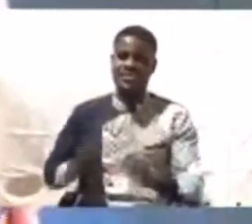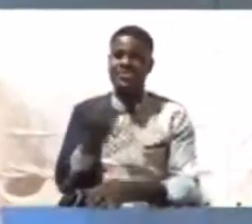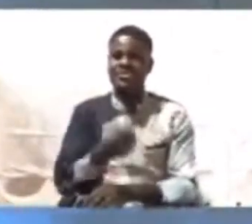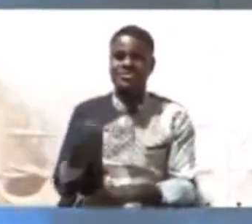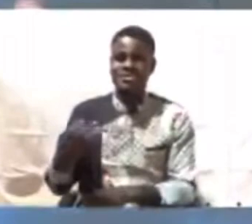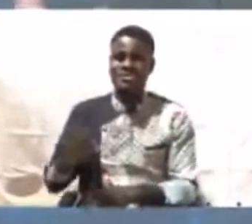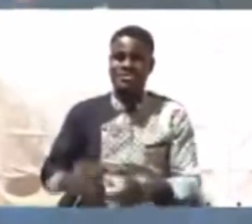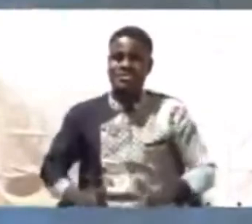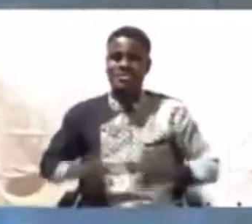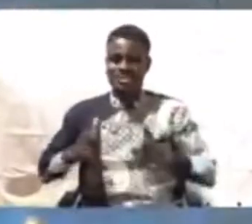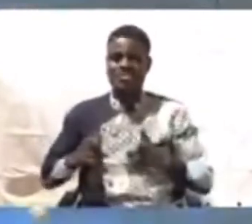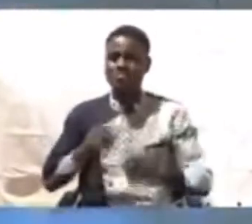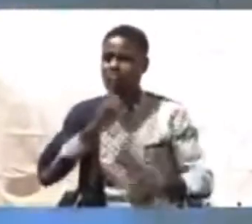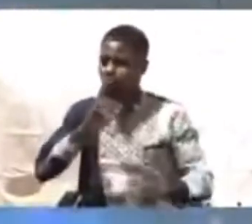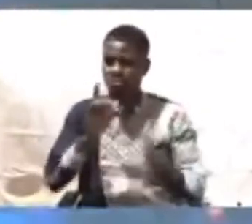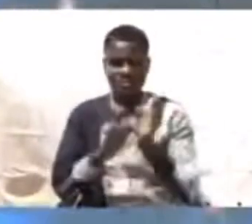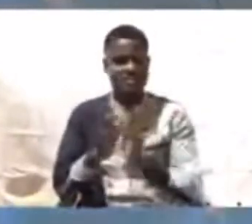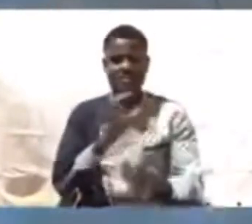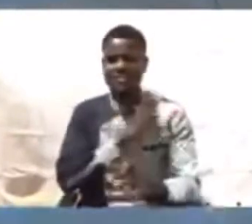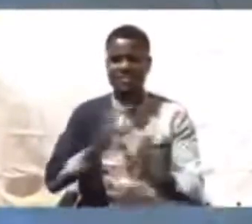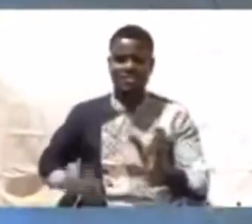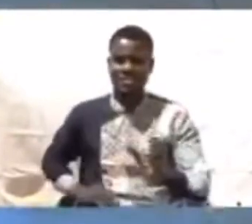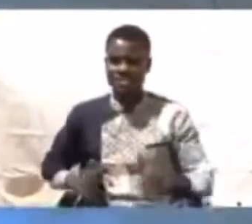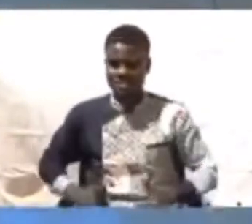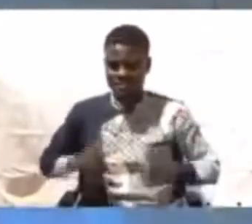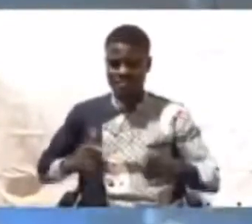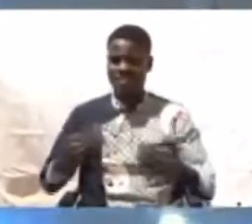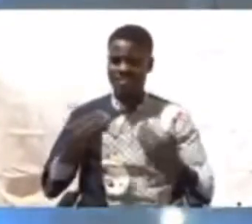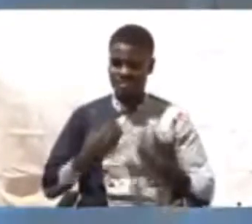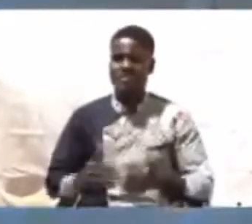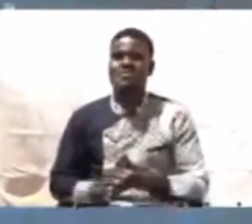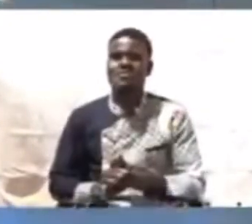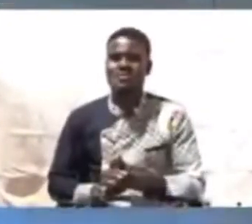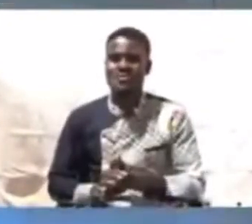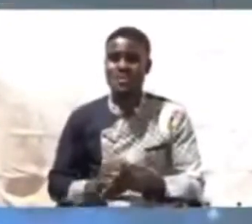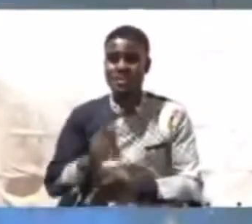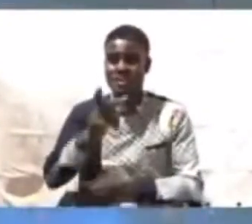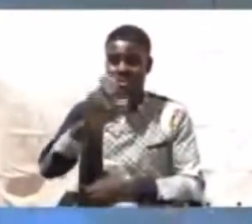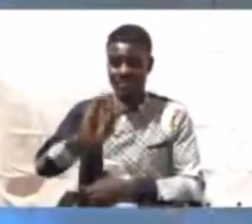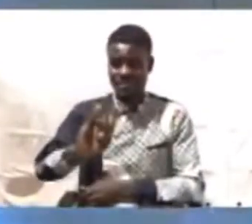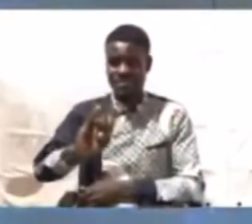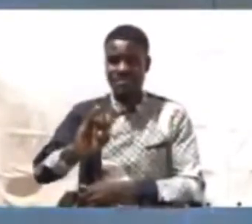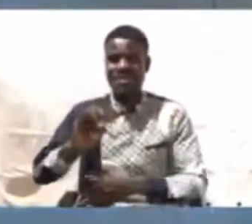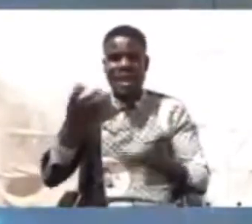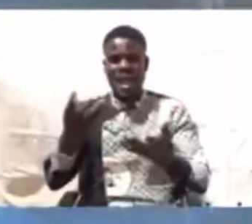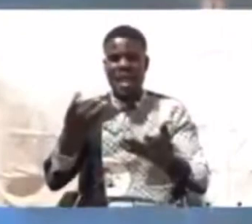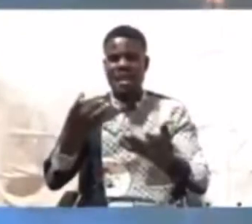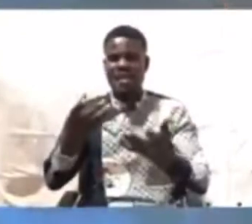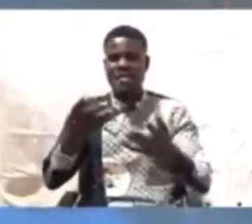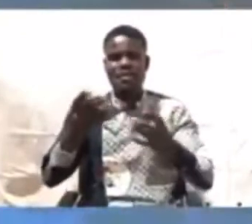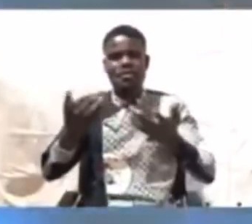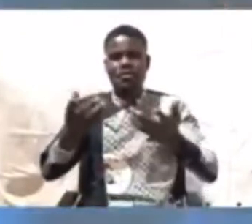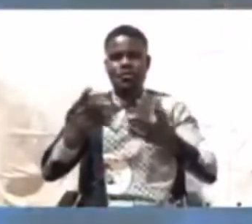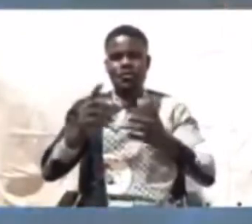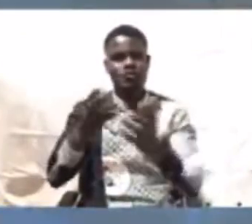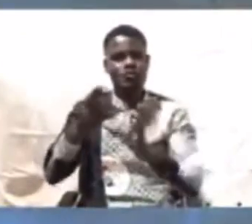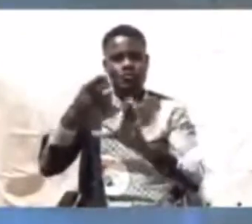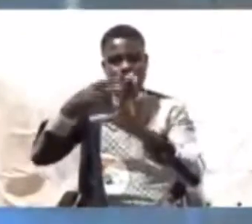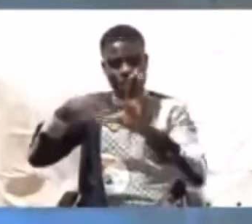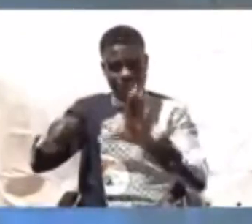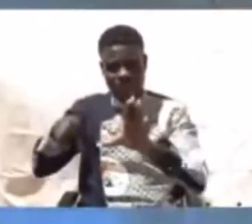asantimai so bipe nkwa obi pasundwe ahunto the